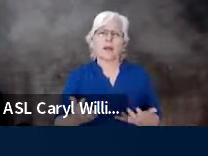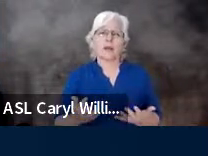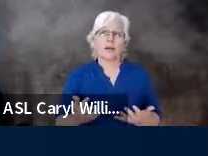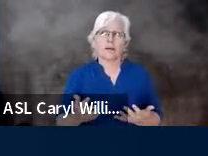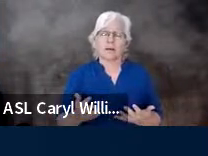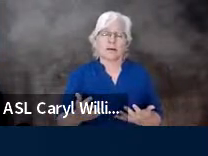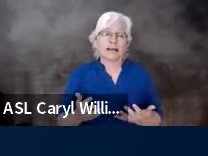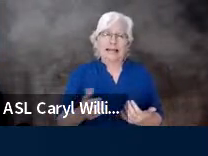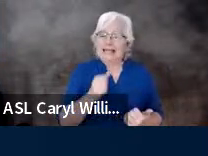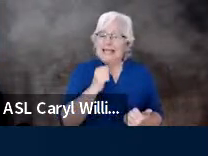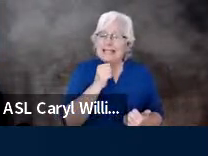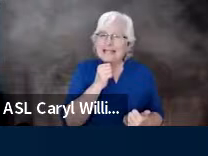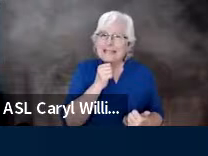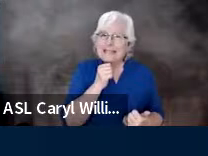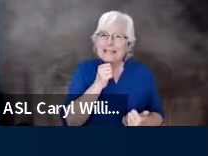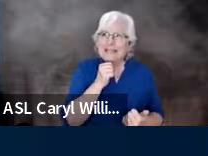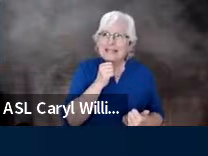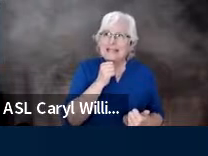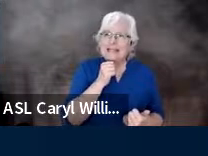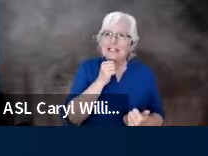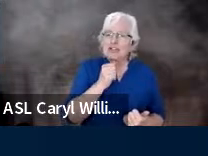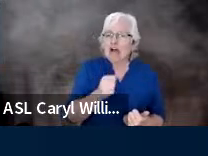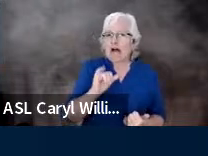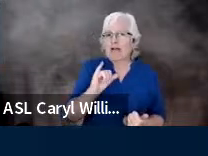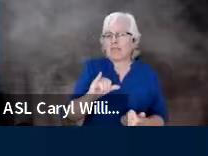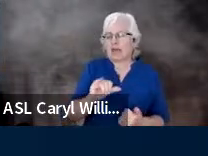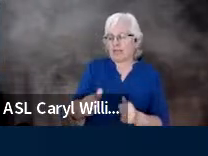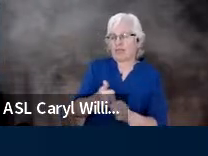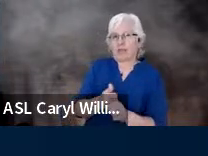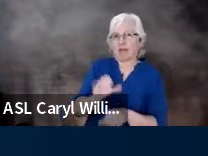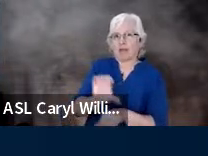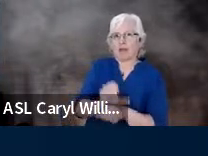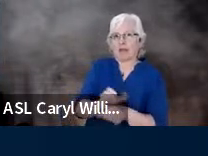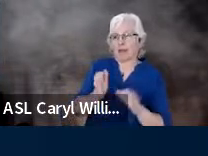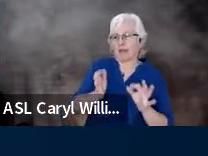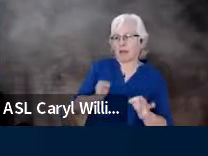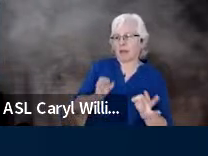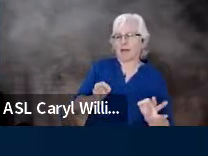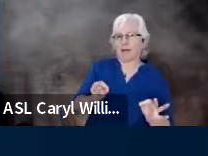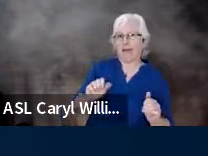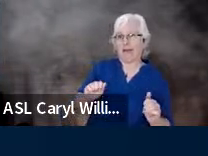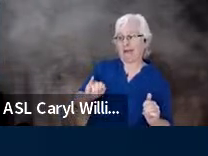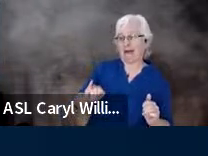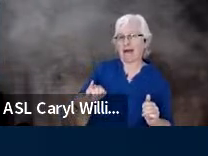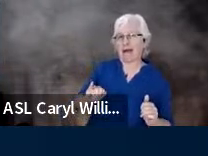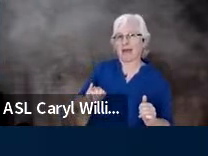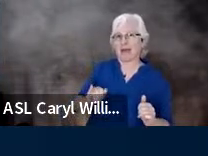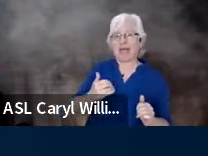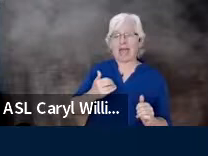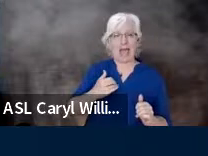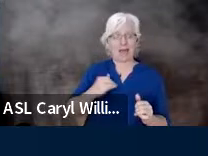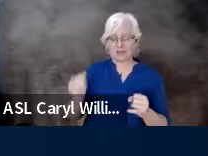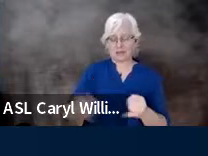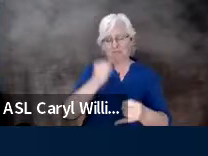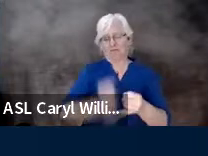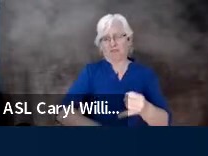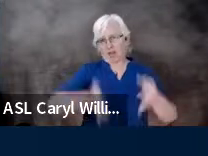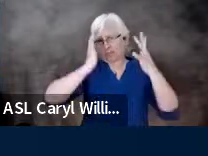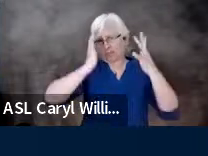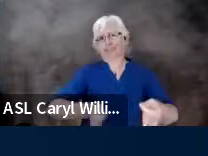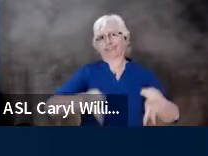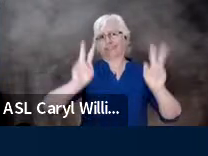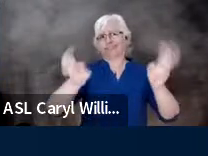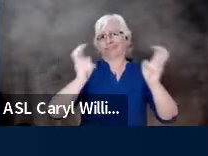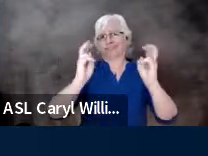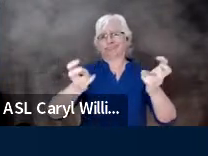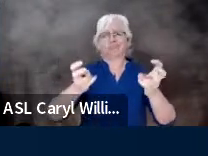that the AI necessarily, or the algorithm necessarily, has the be all end all voice quote unquote, or be all end